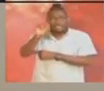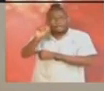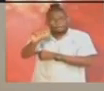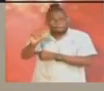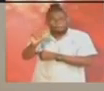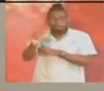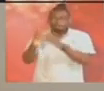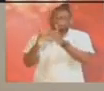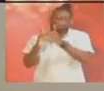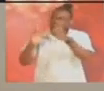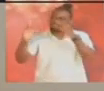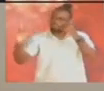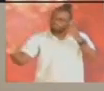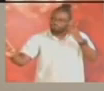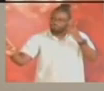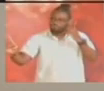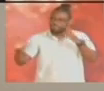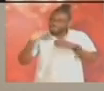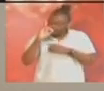Distance,